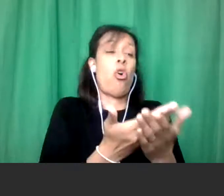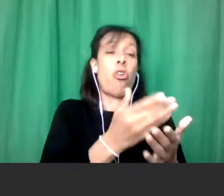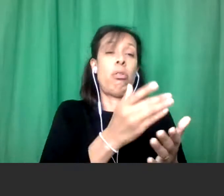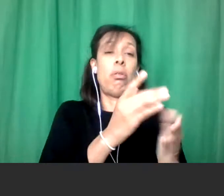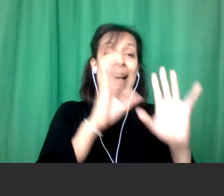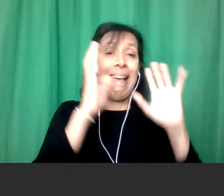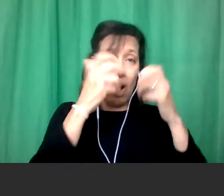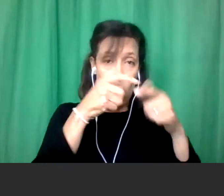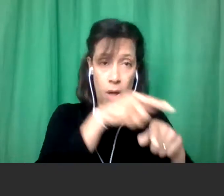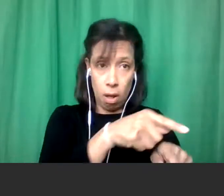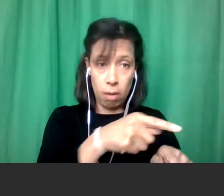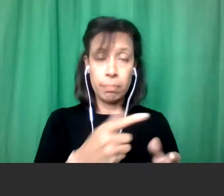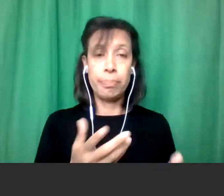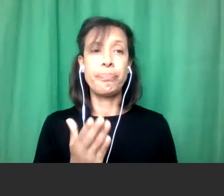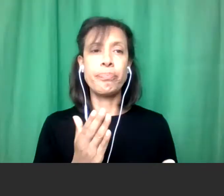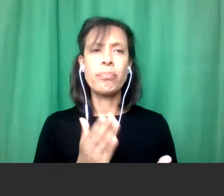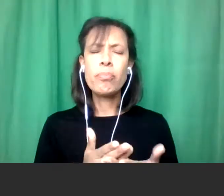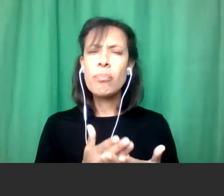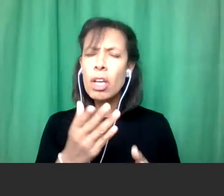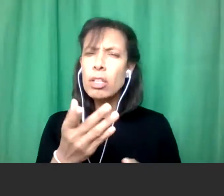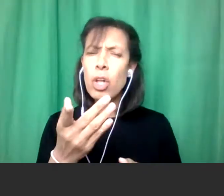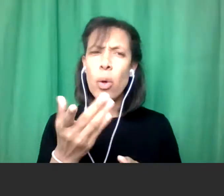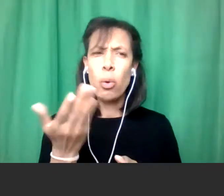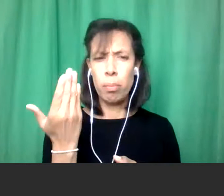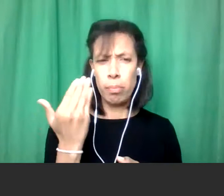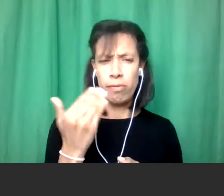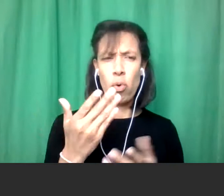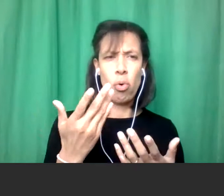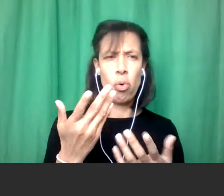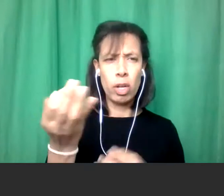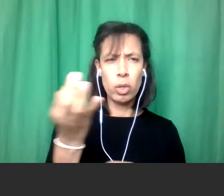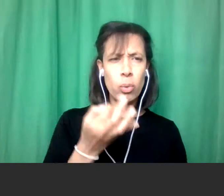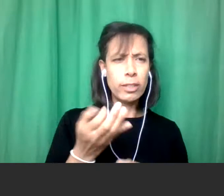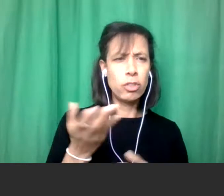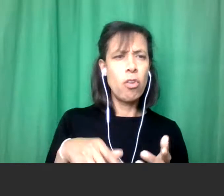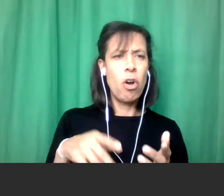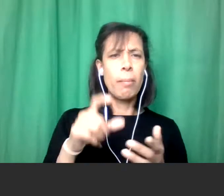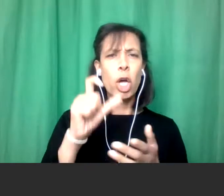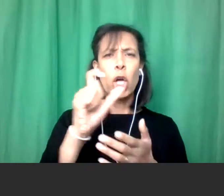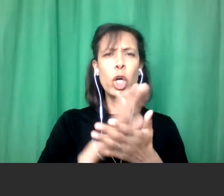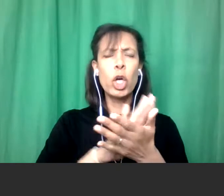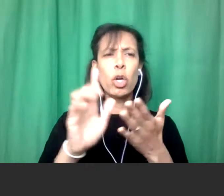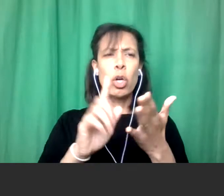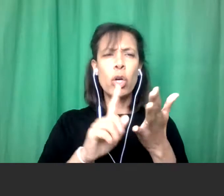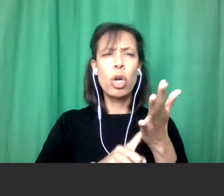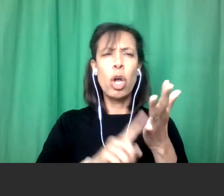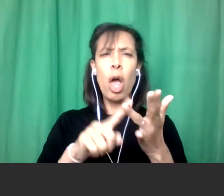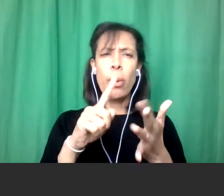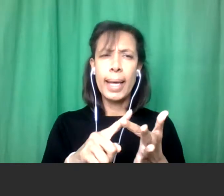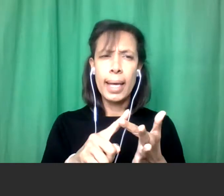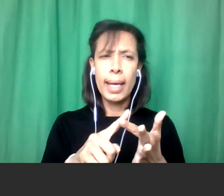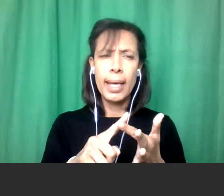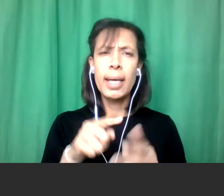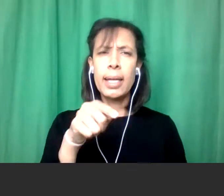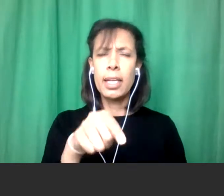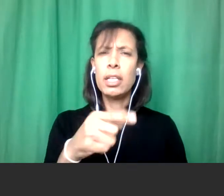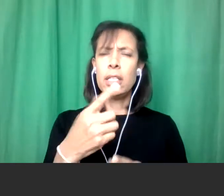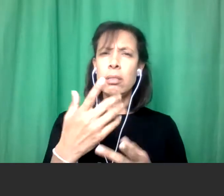I think it was from Chloe, about the information around the module guide and the assessment